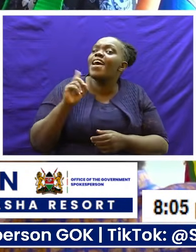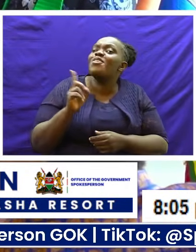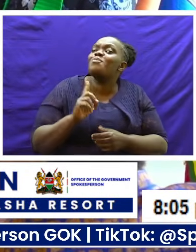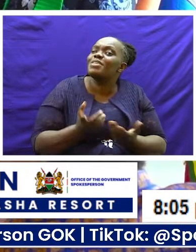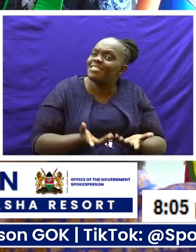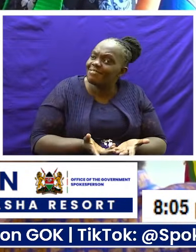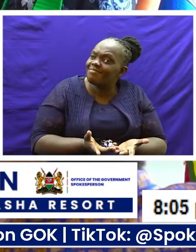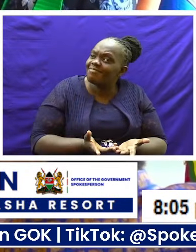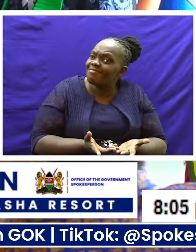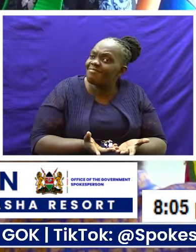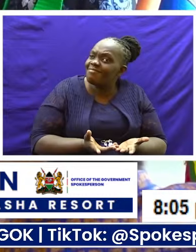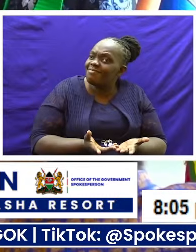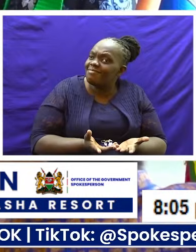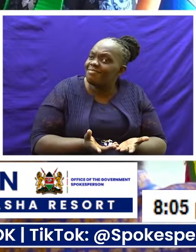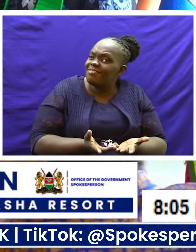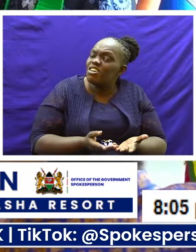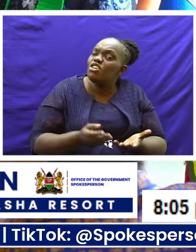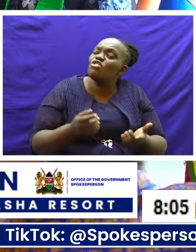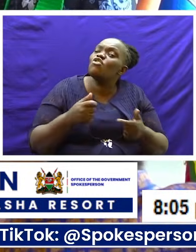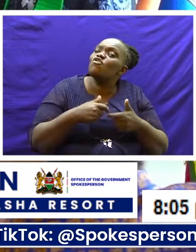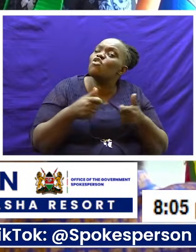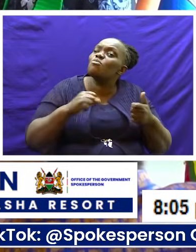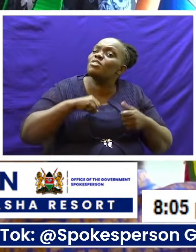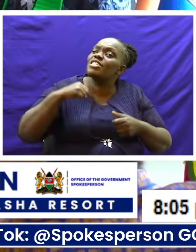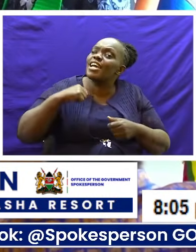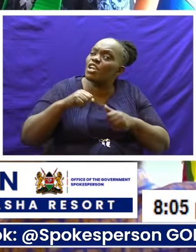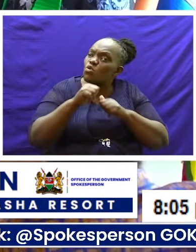Kanairo. Upande gani Kanairo hii?